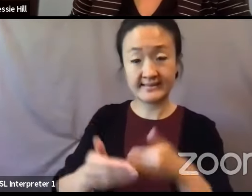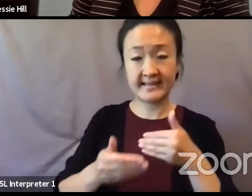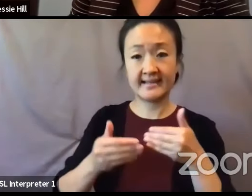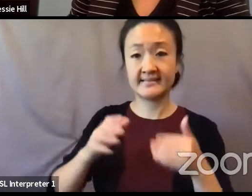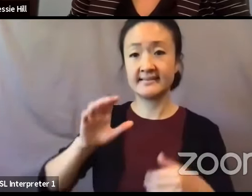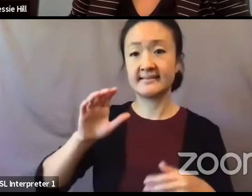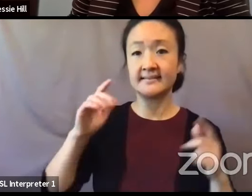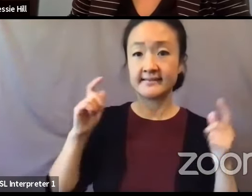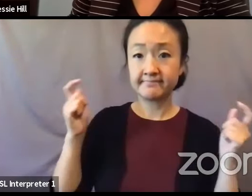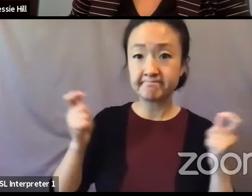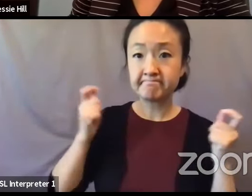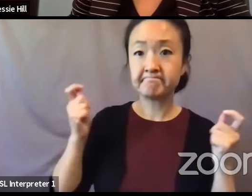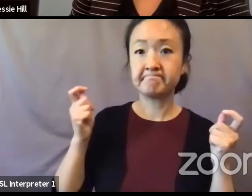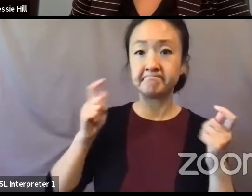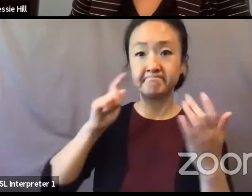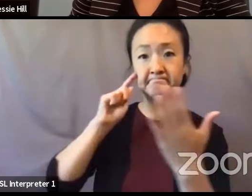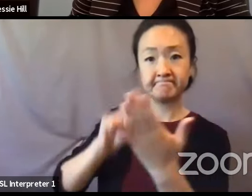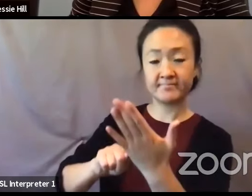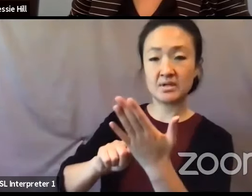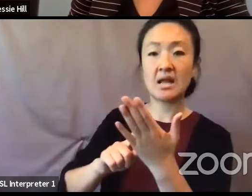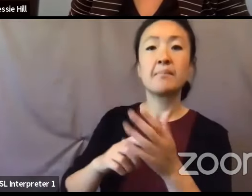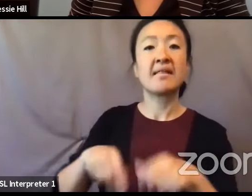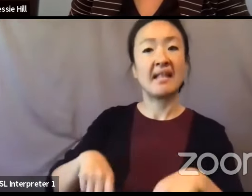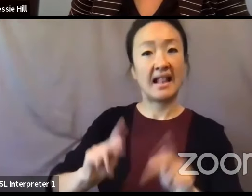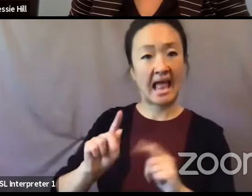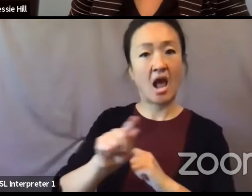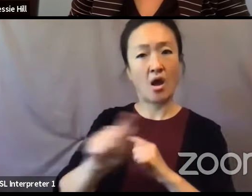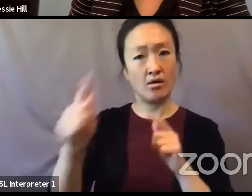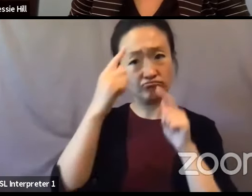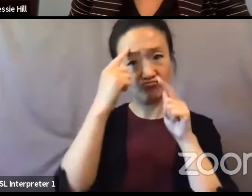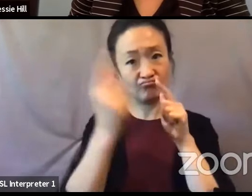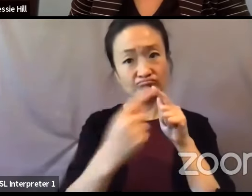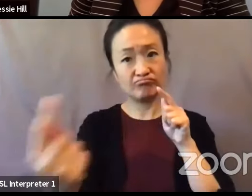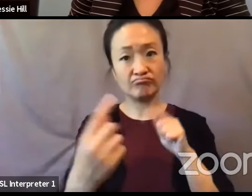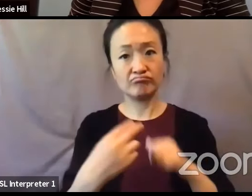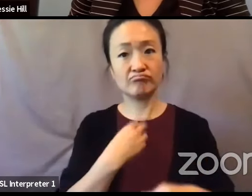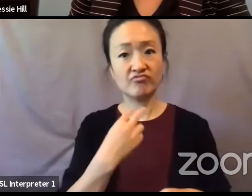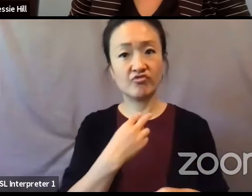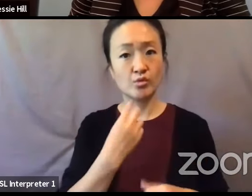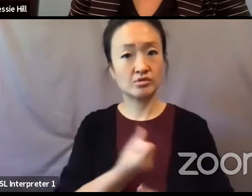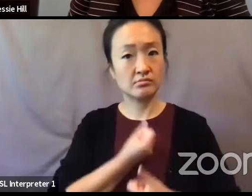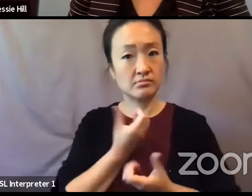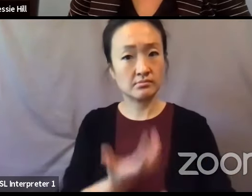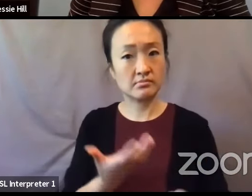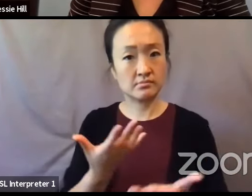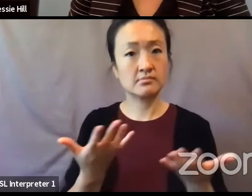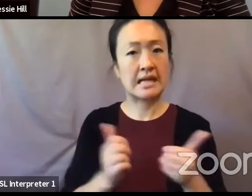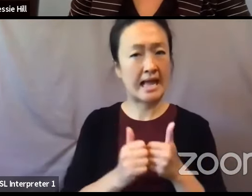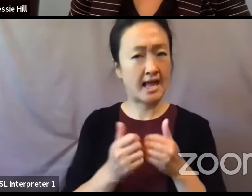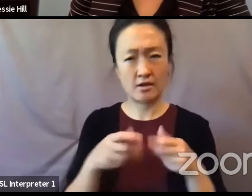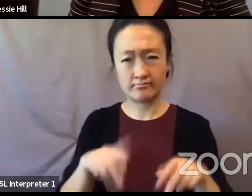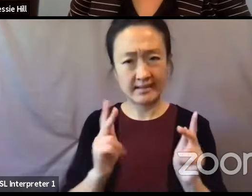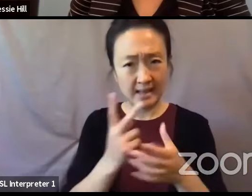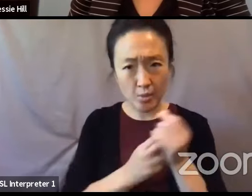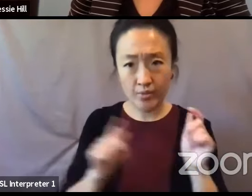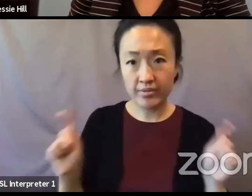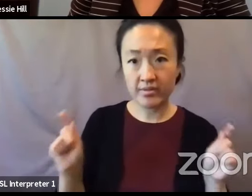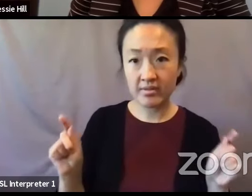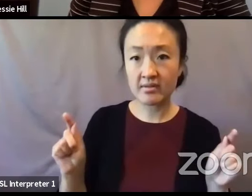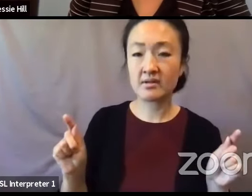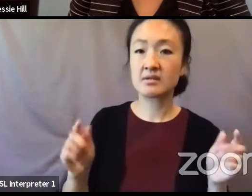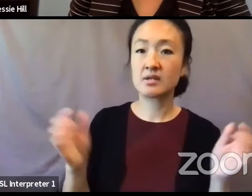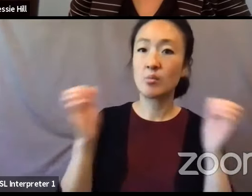also allow discordant voices? And I think when you get into those details, it sometimes gets more